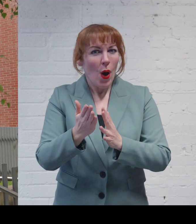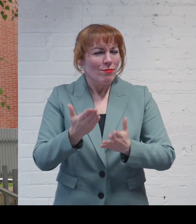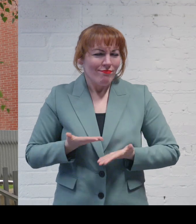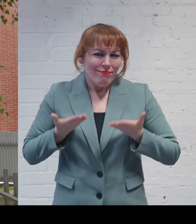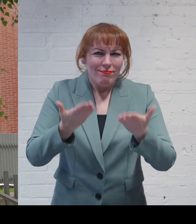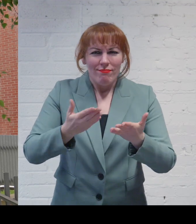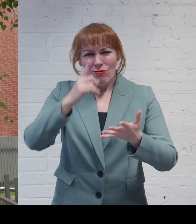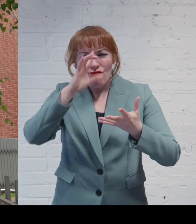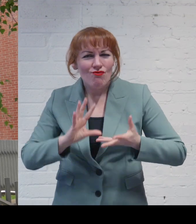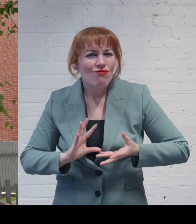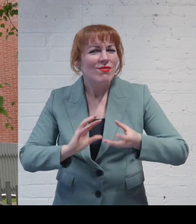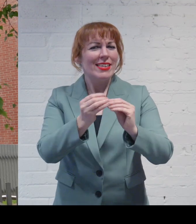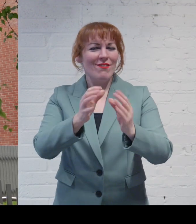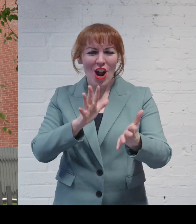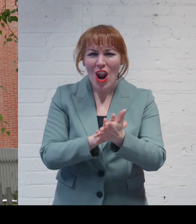cultural talent.